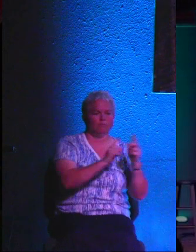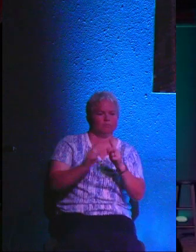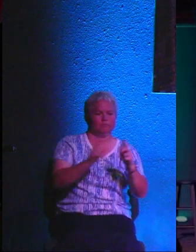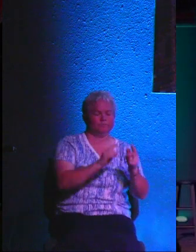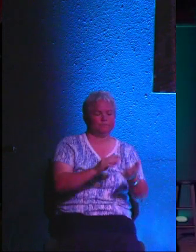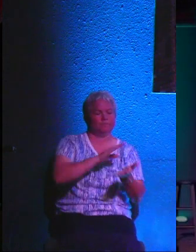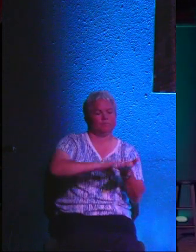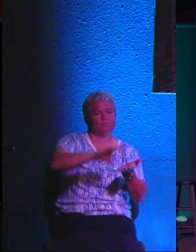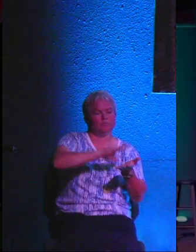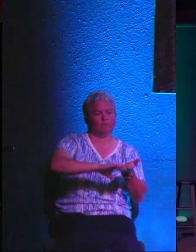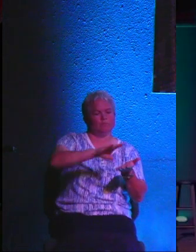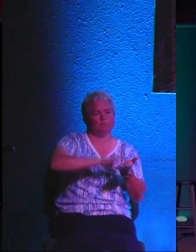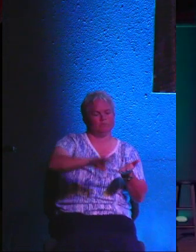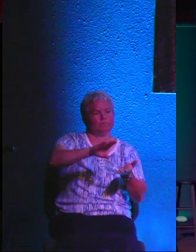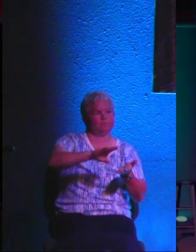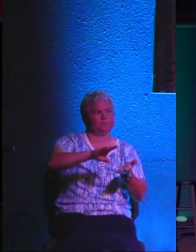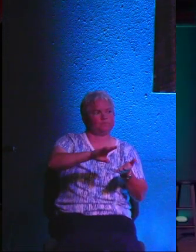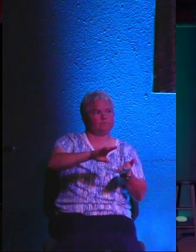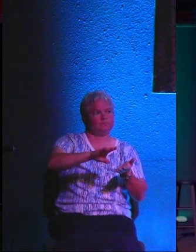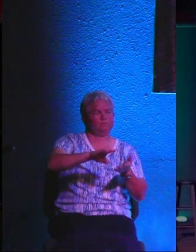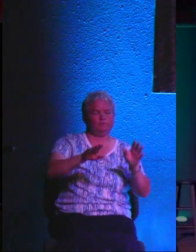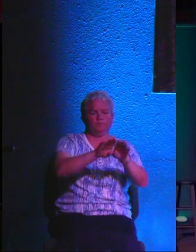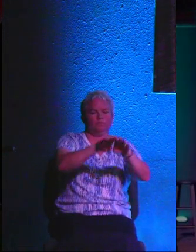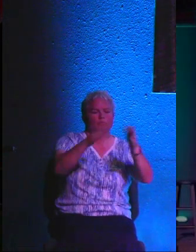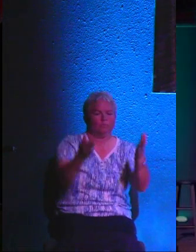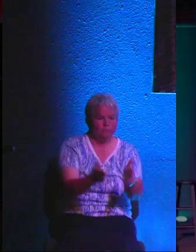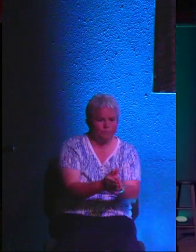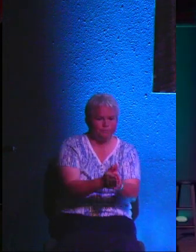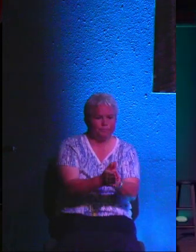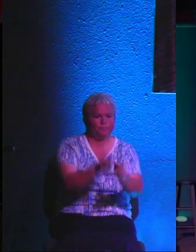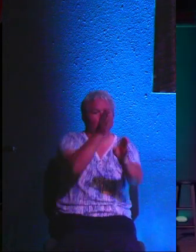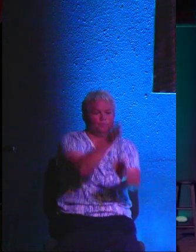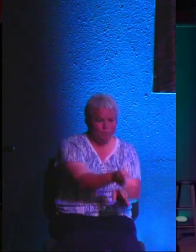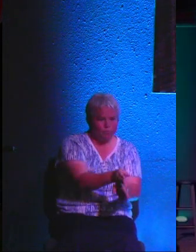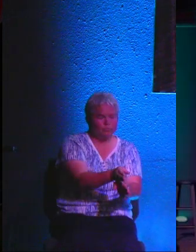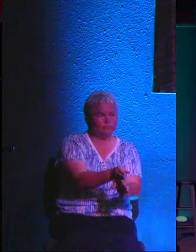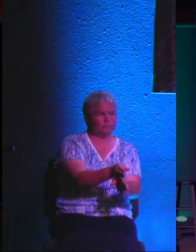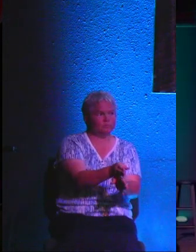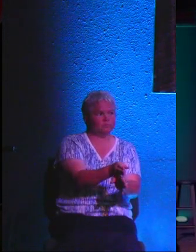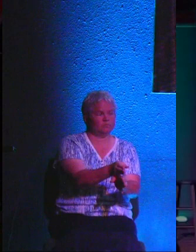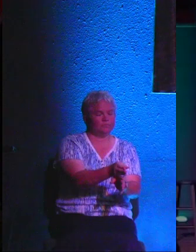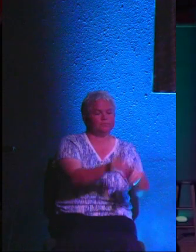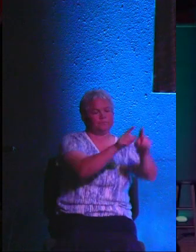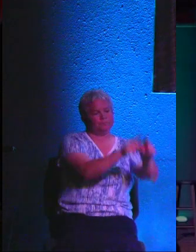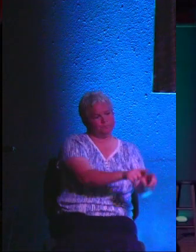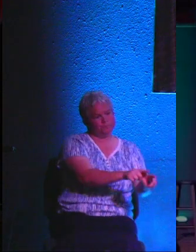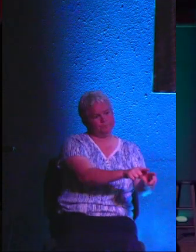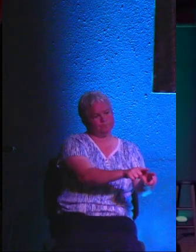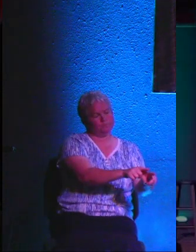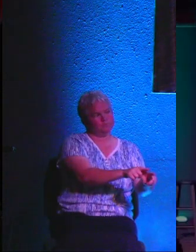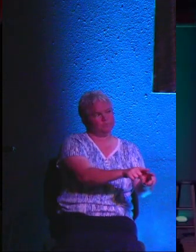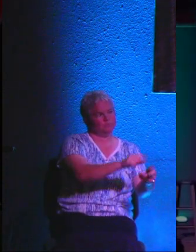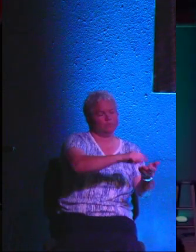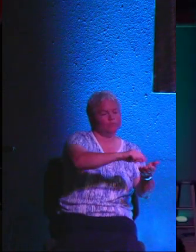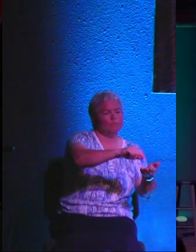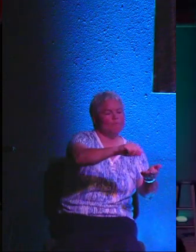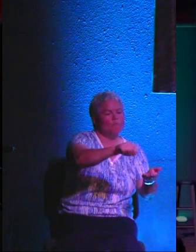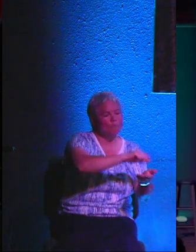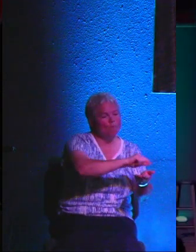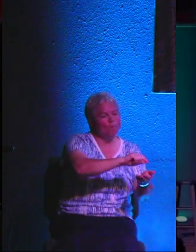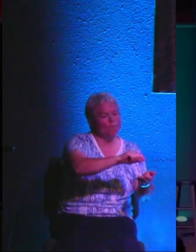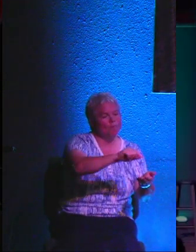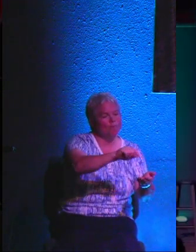take a sheet of paper, right? We need to take a sheet of paper. We need to fold it in half, divide that paper in half. And on one side of that paper, you write